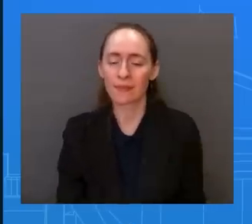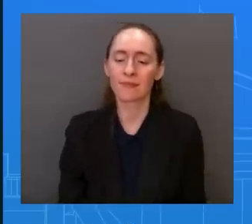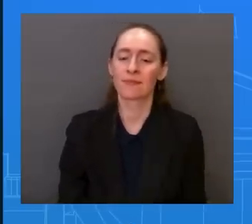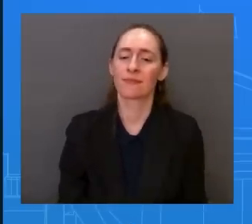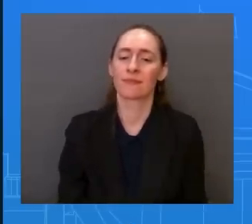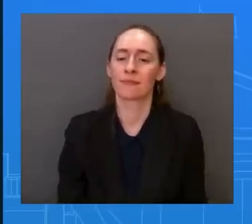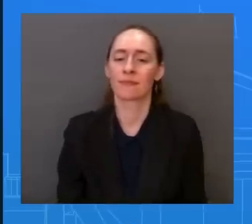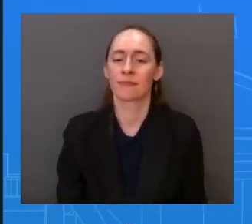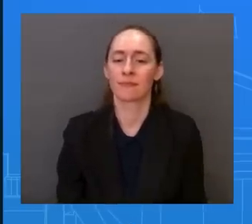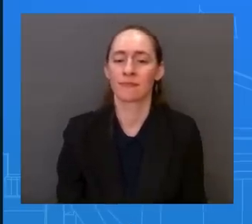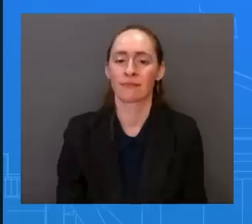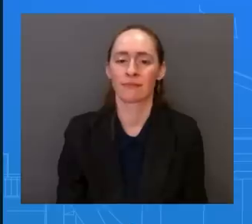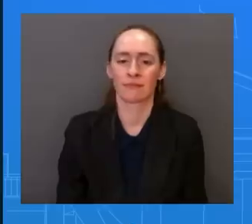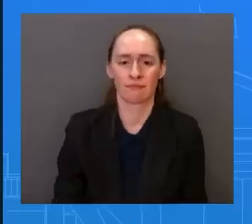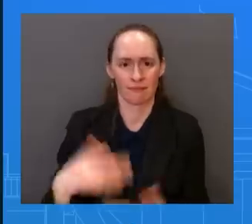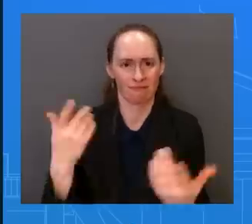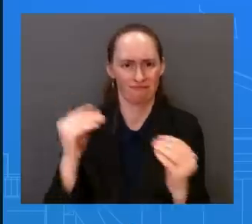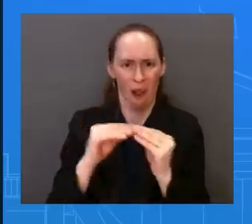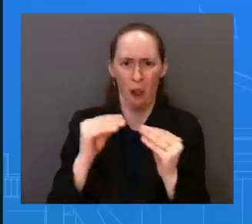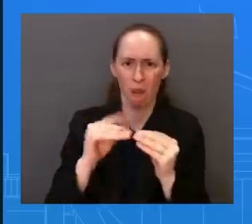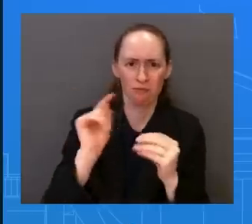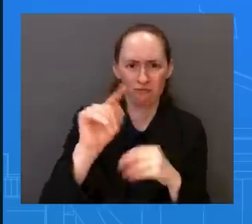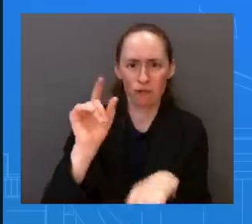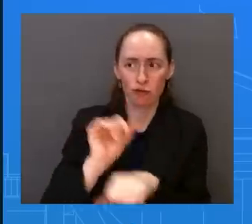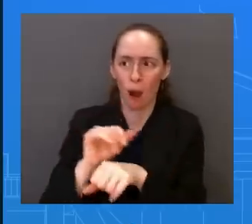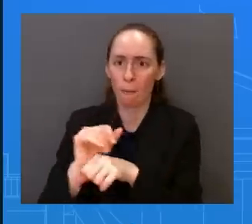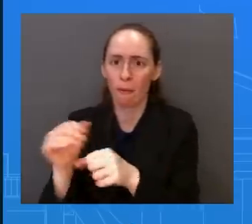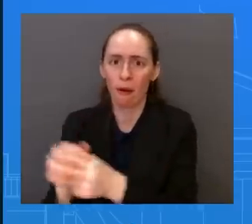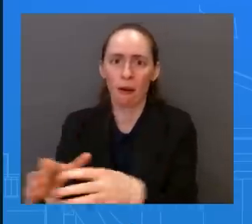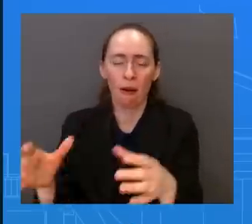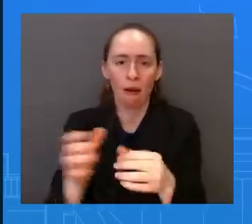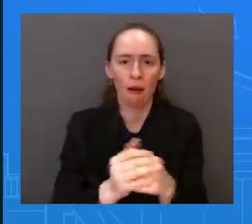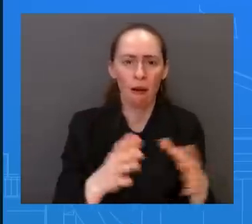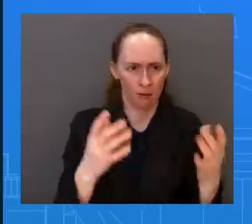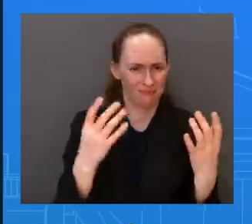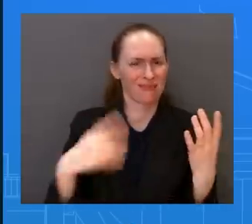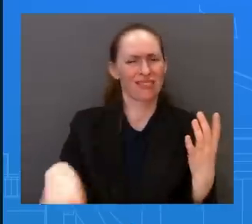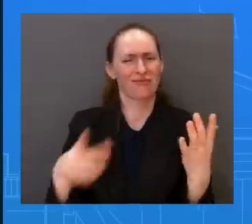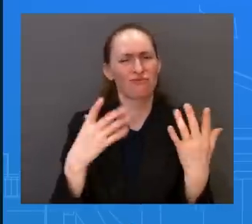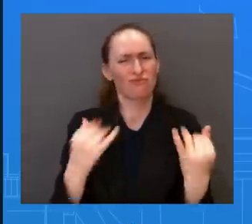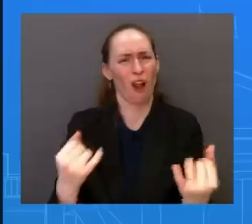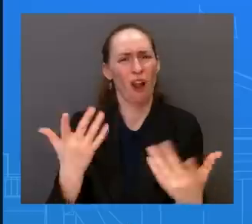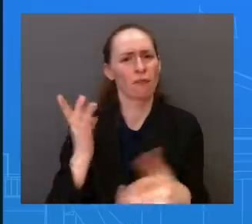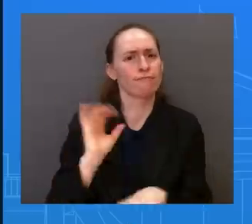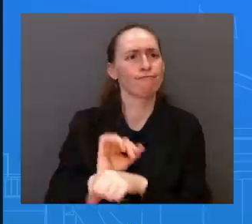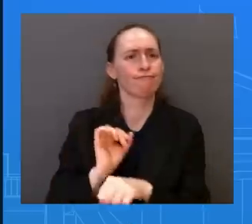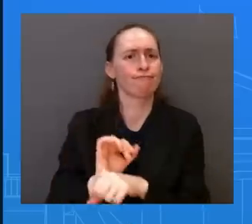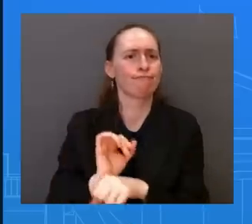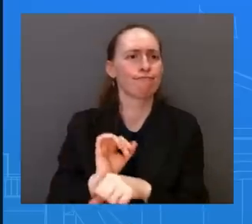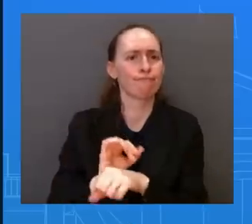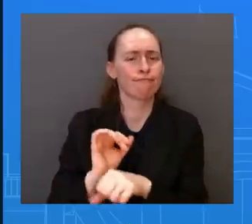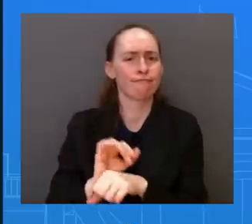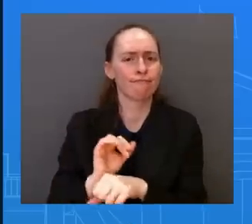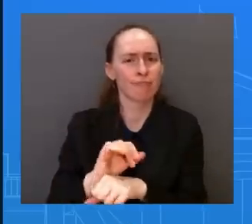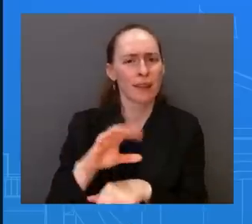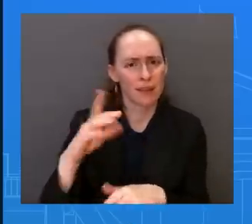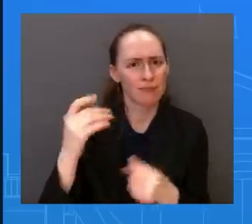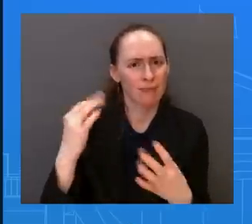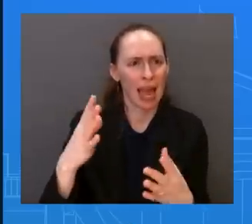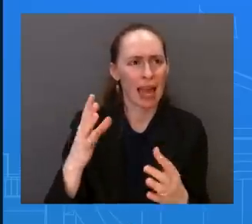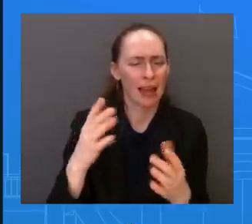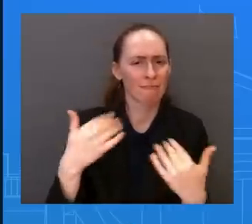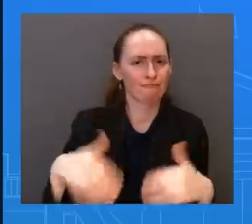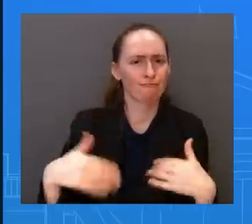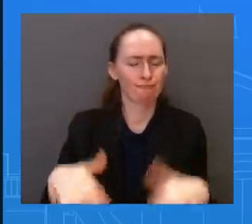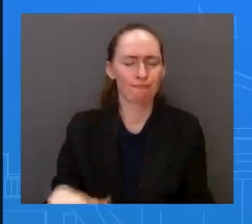from a historically strong job market. Those are all reasons why we should continue down the